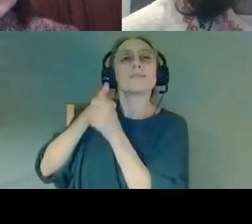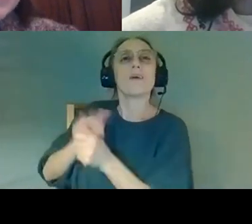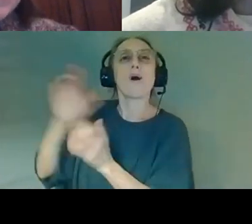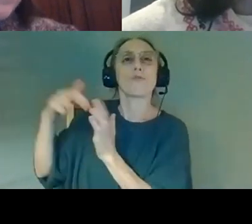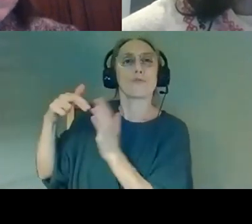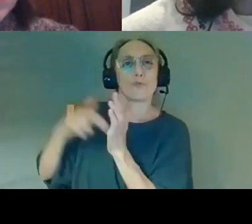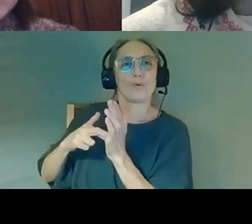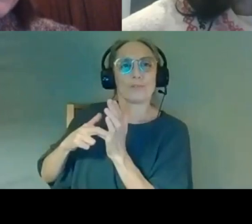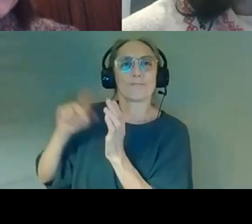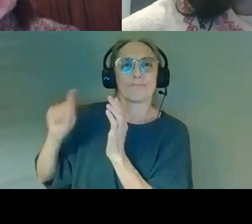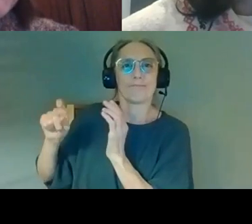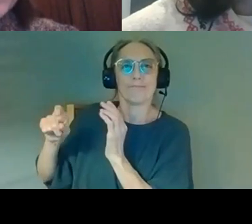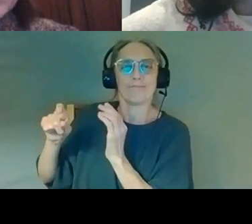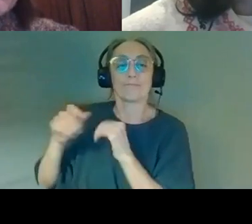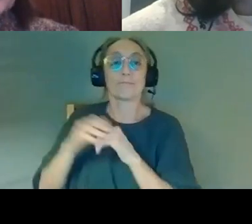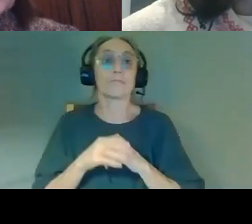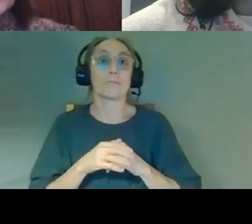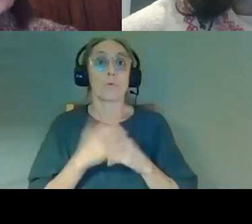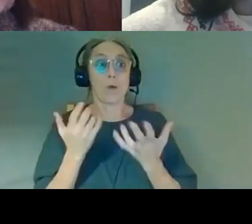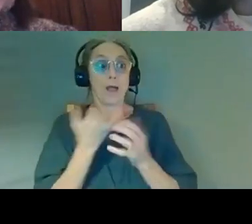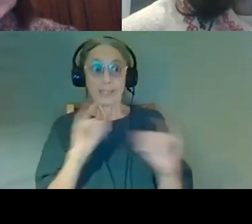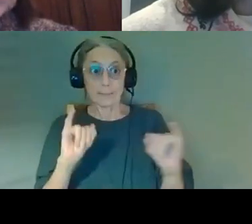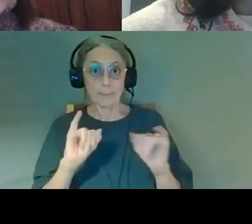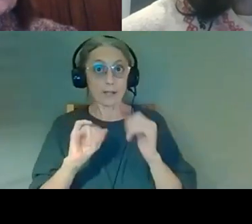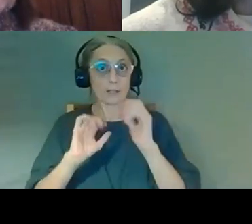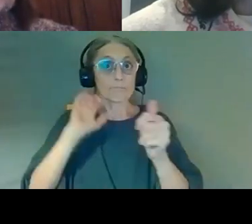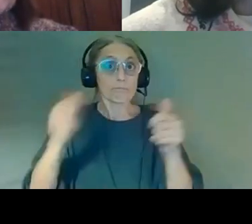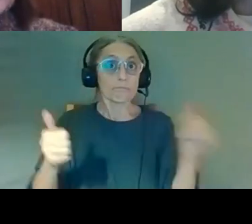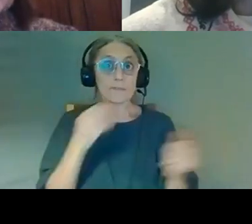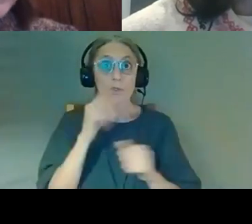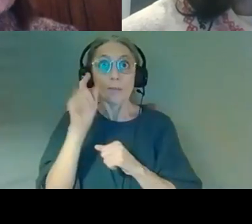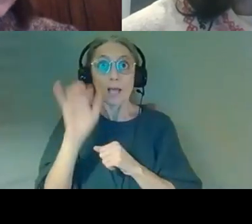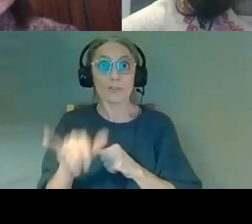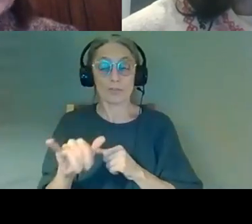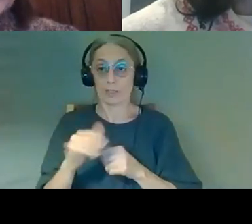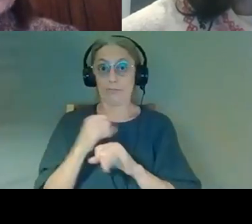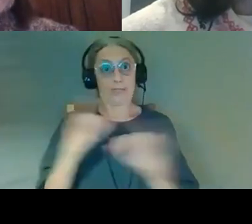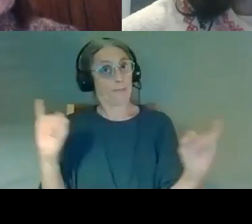own thing, I would be happy to talk to